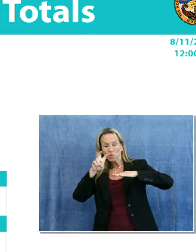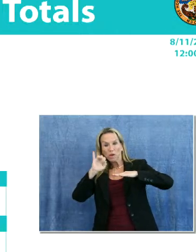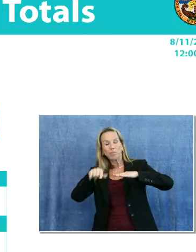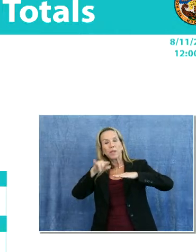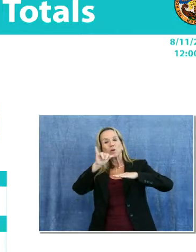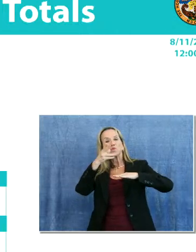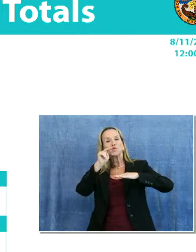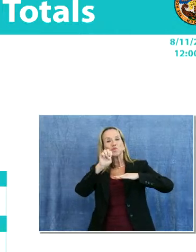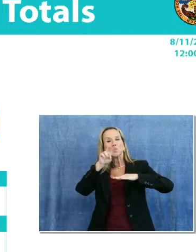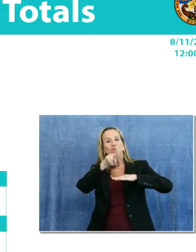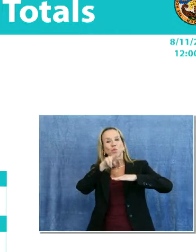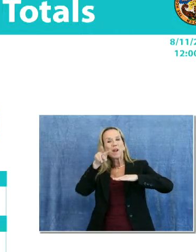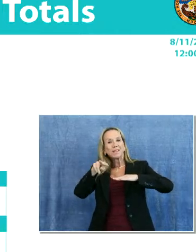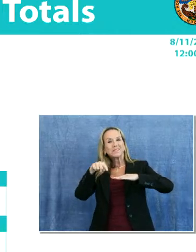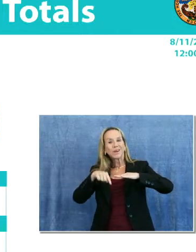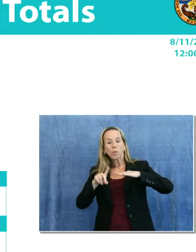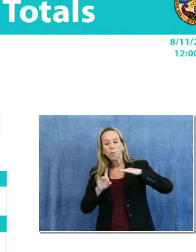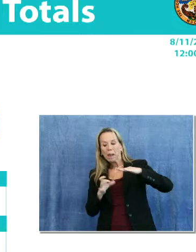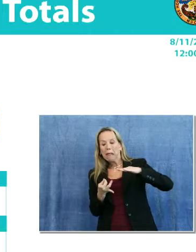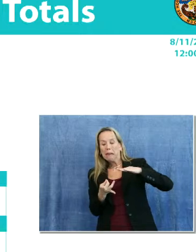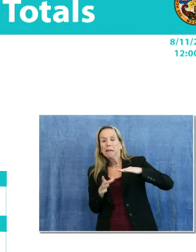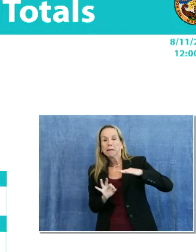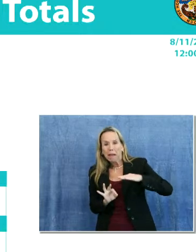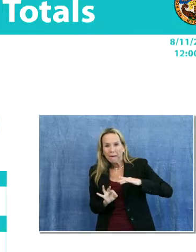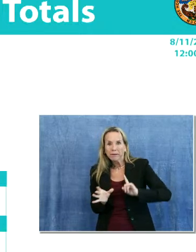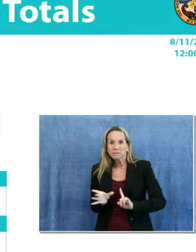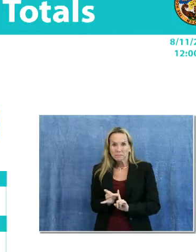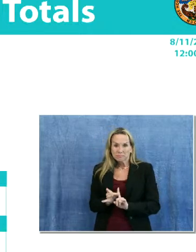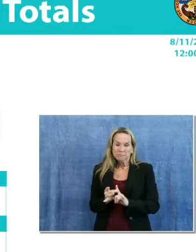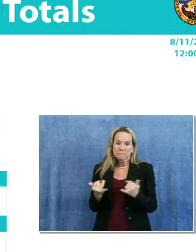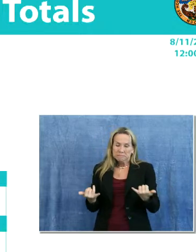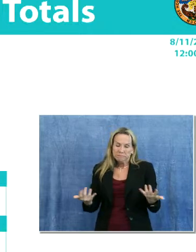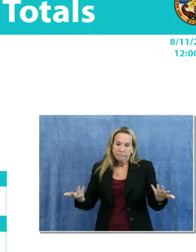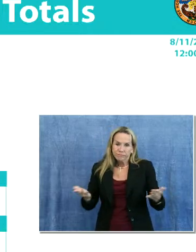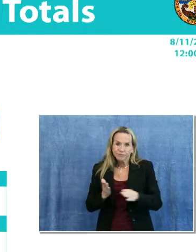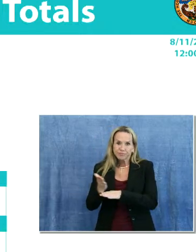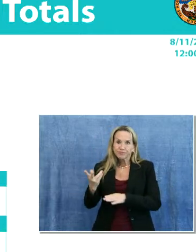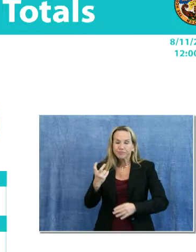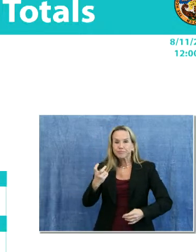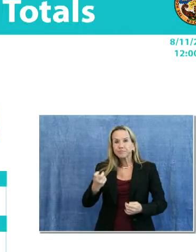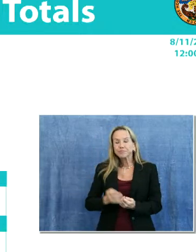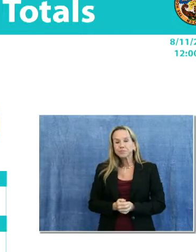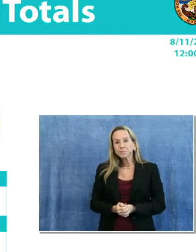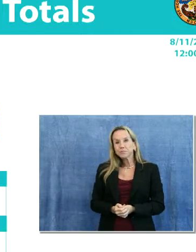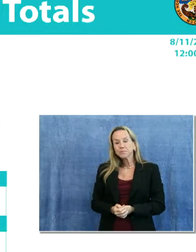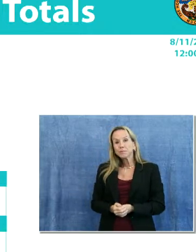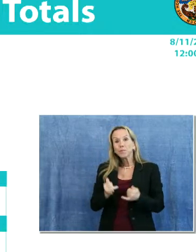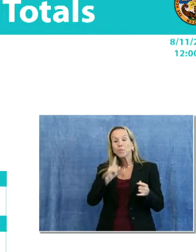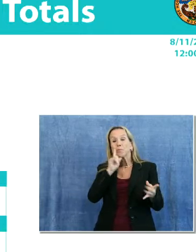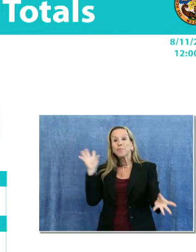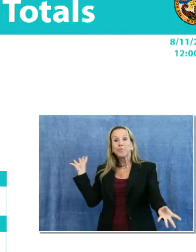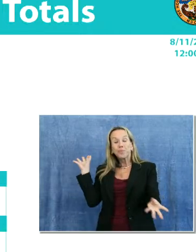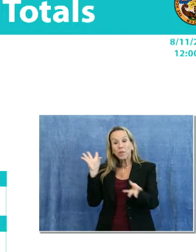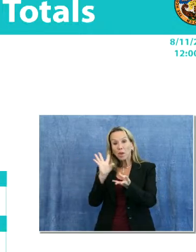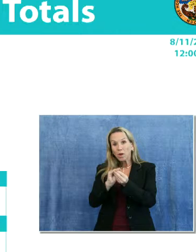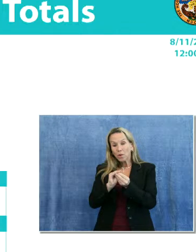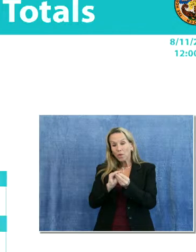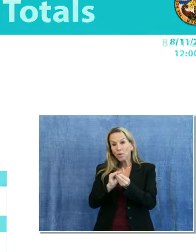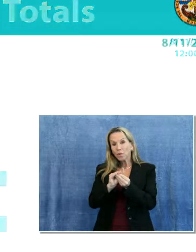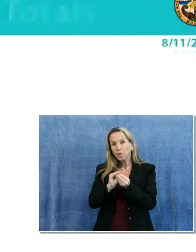with 198 new cases reported. The overall total number of